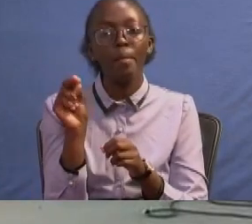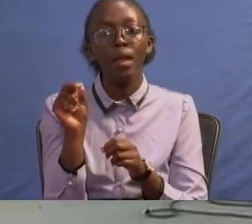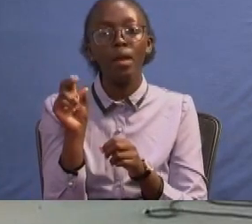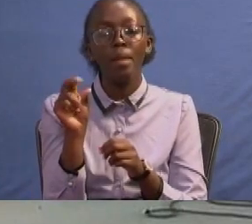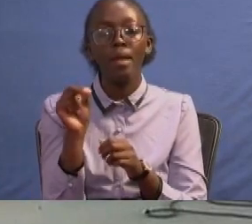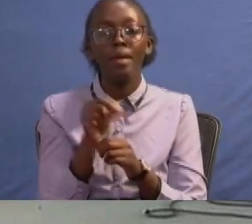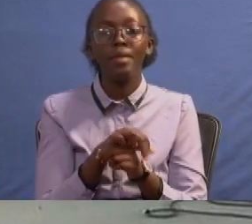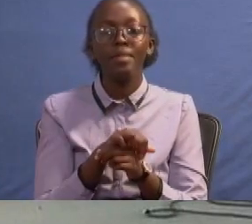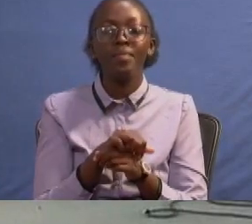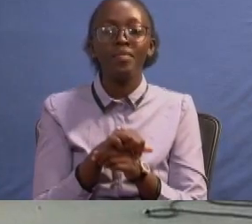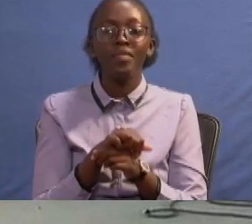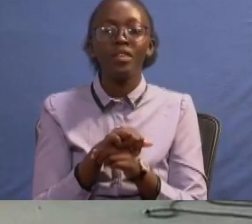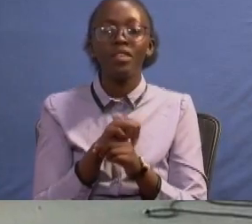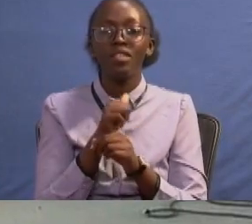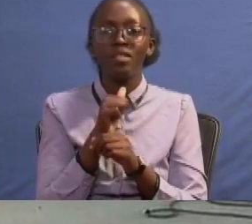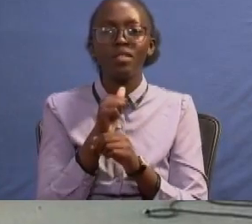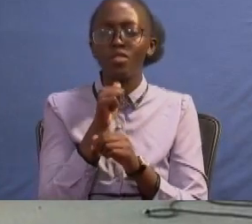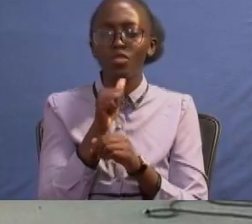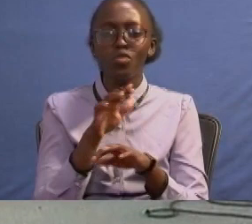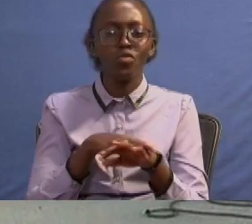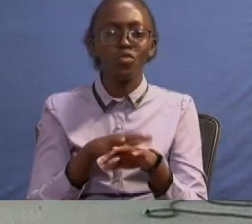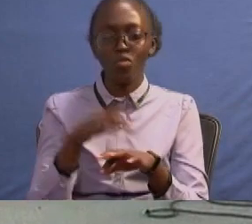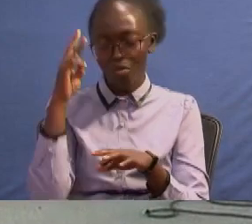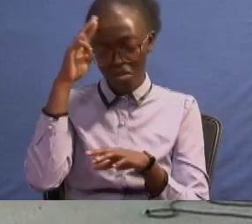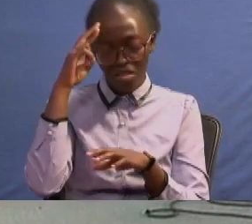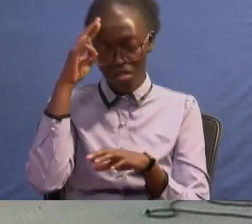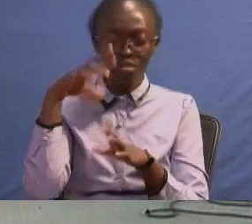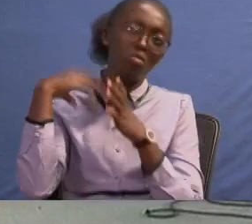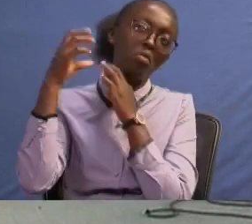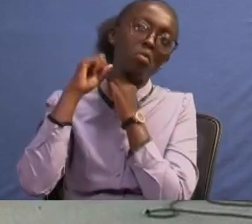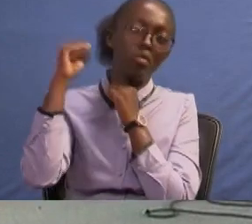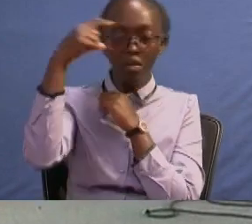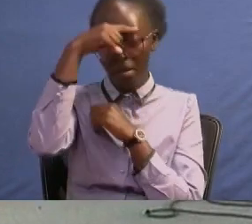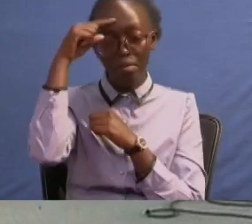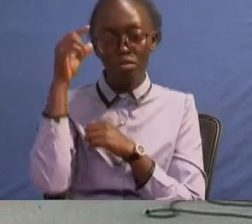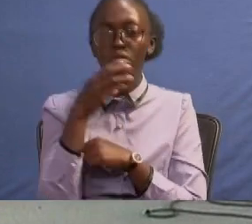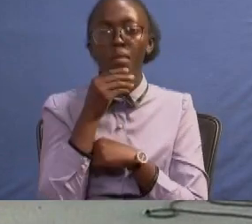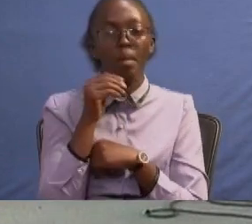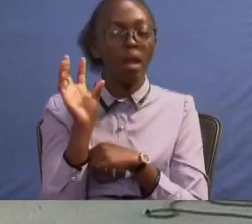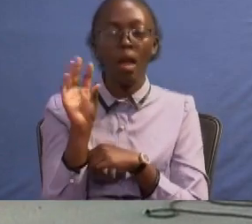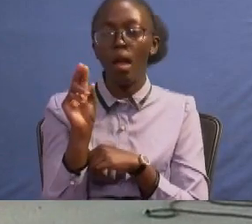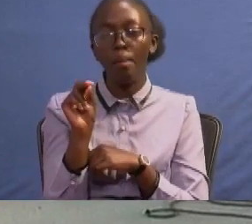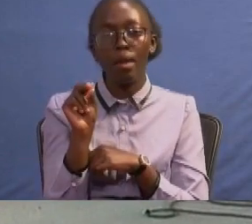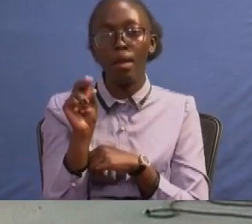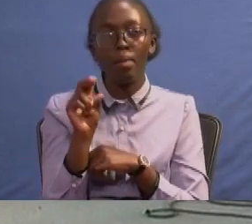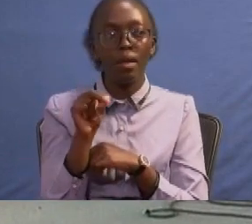And I don't think that is a reason why anybody would commit suicide. I always tell the men, if a girl